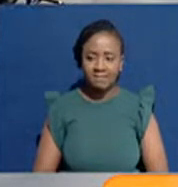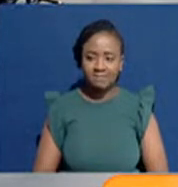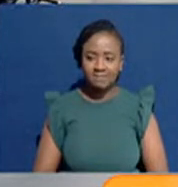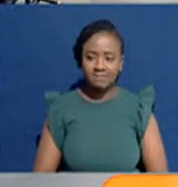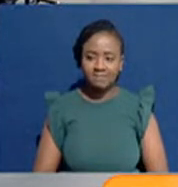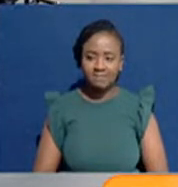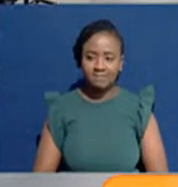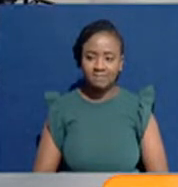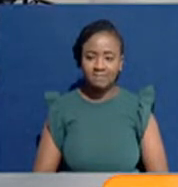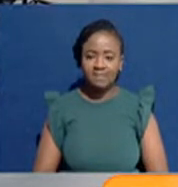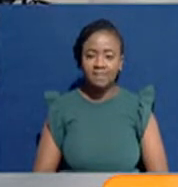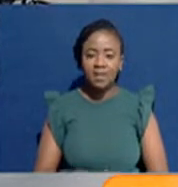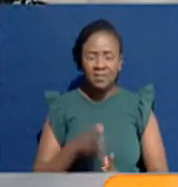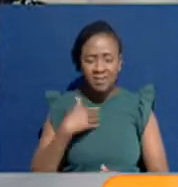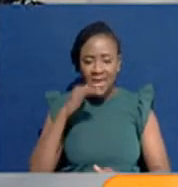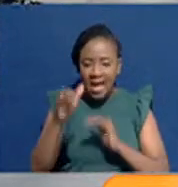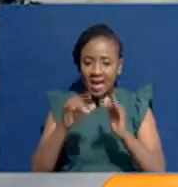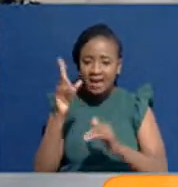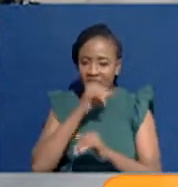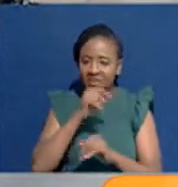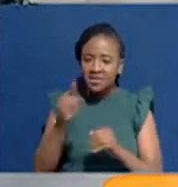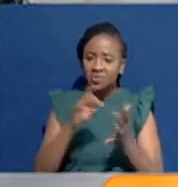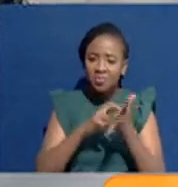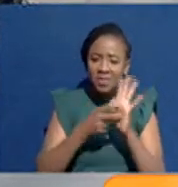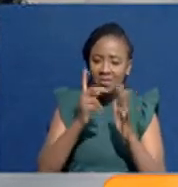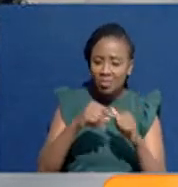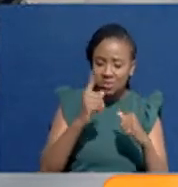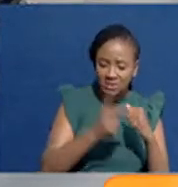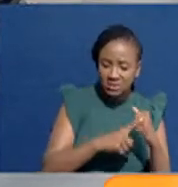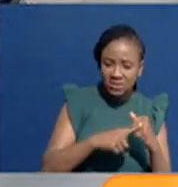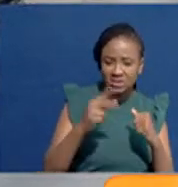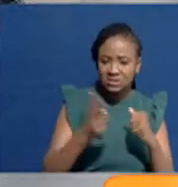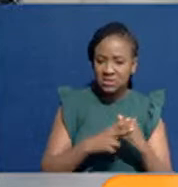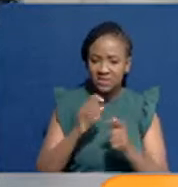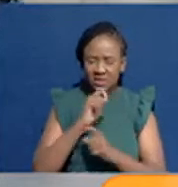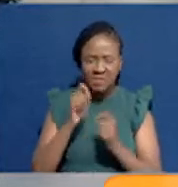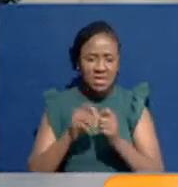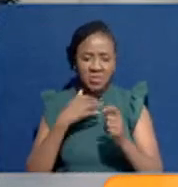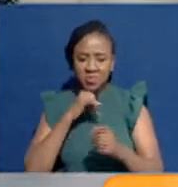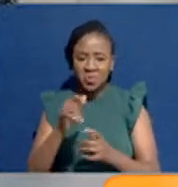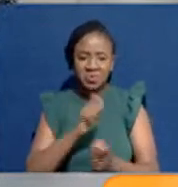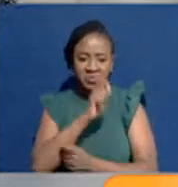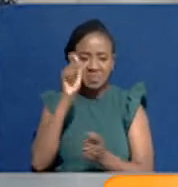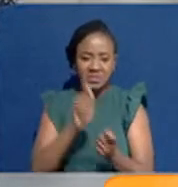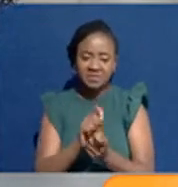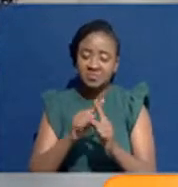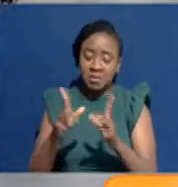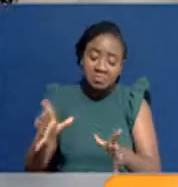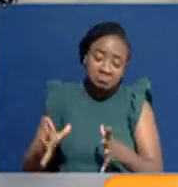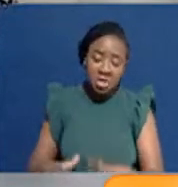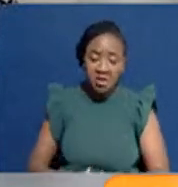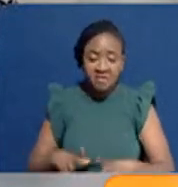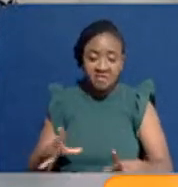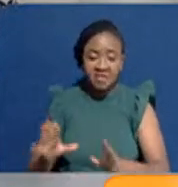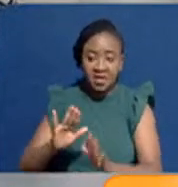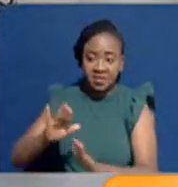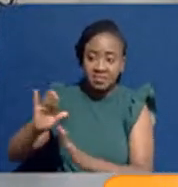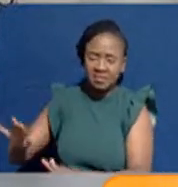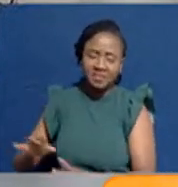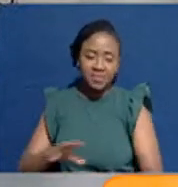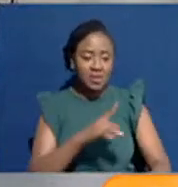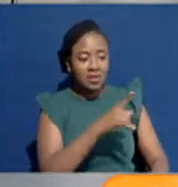not specific on what that means. The 6 months or 7 months you're referring to, you're not specific on what it means. But that's fine. Honorable Mbowe,